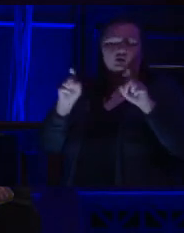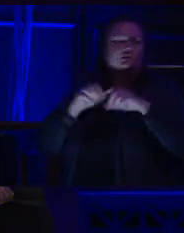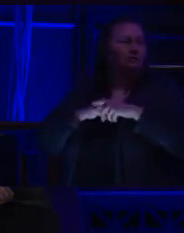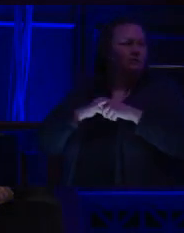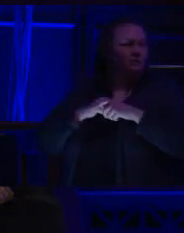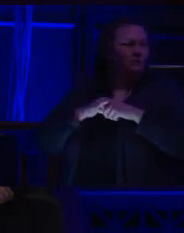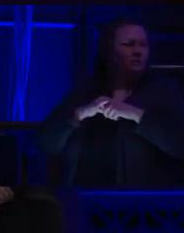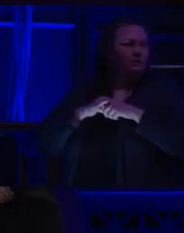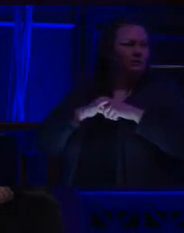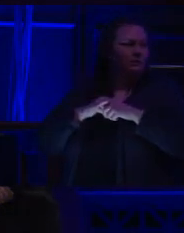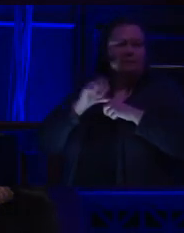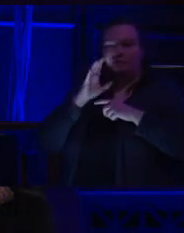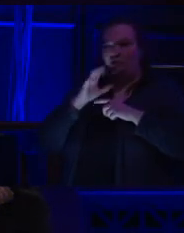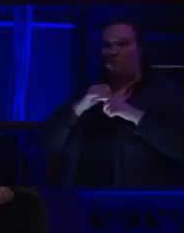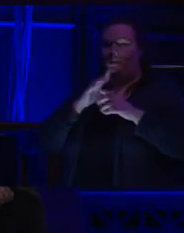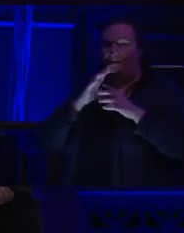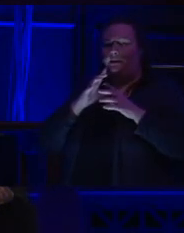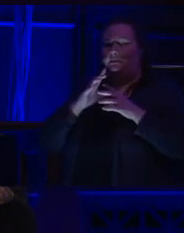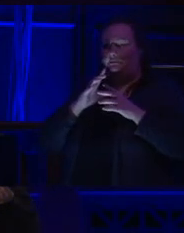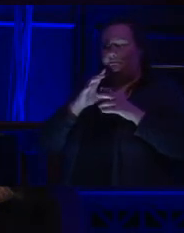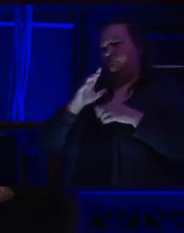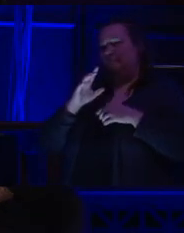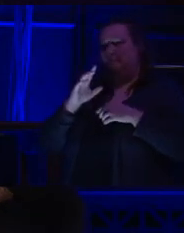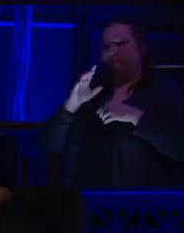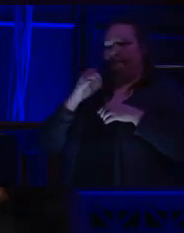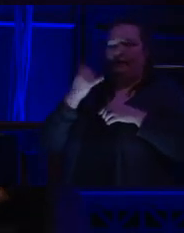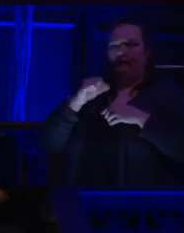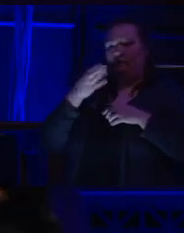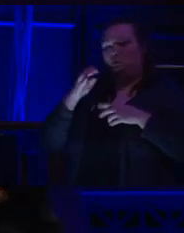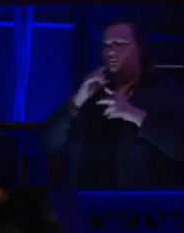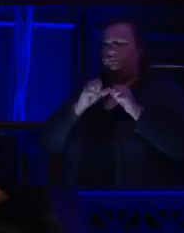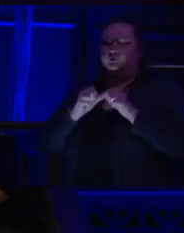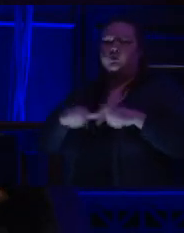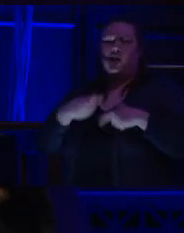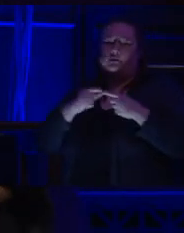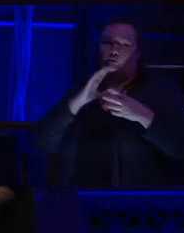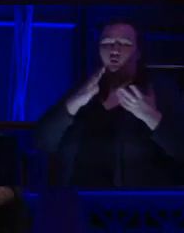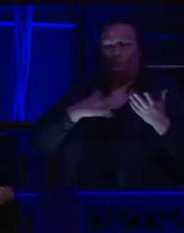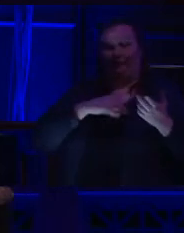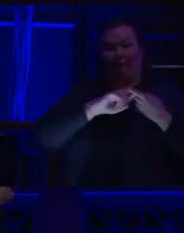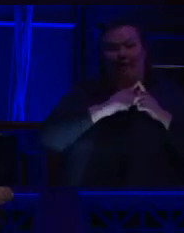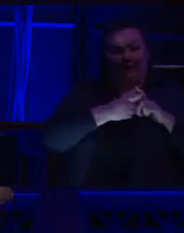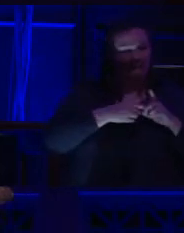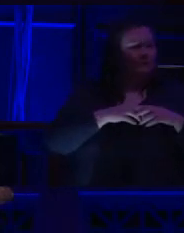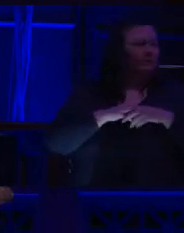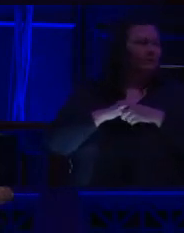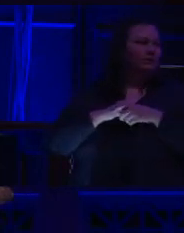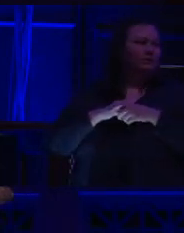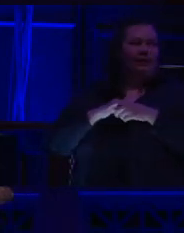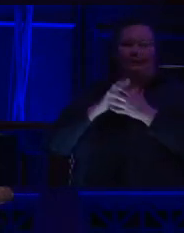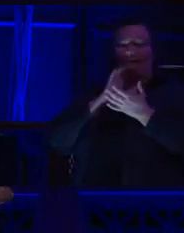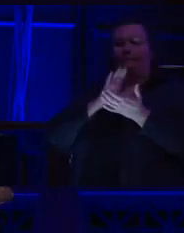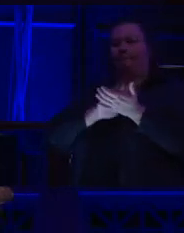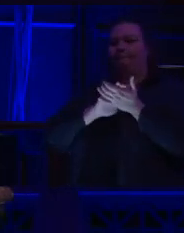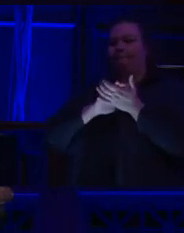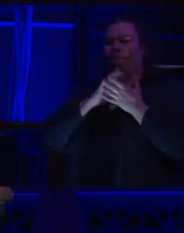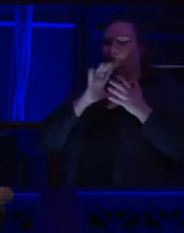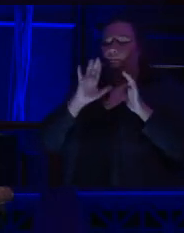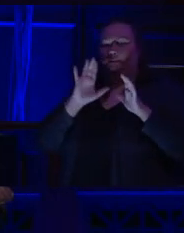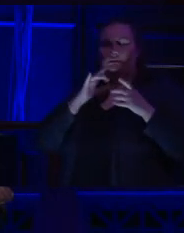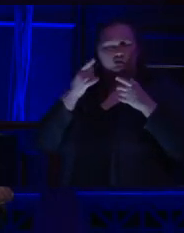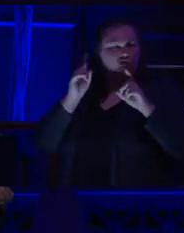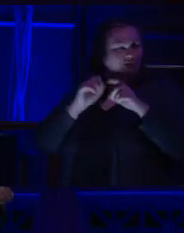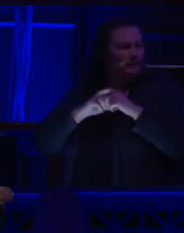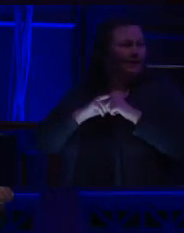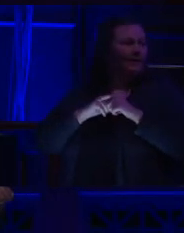a Wolverine for life. So Center, here's to you, my friend, on your commendable achievement. University